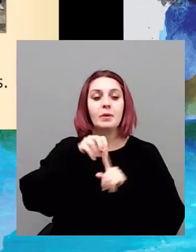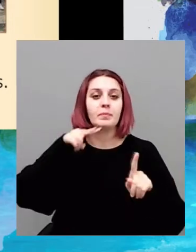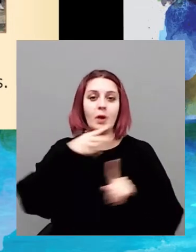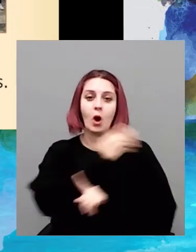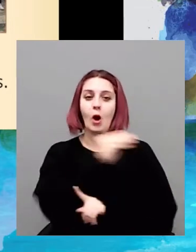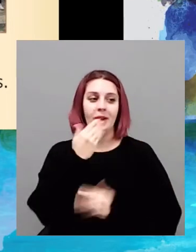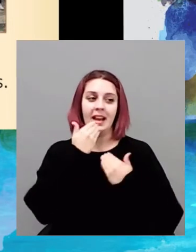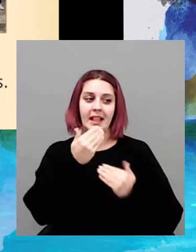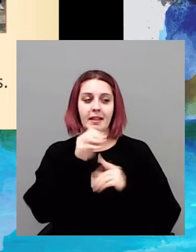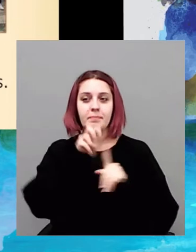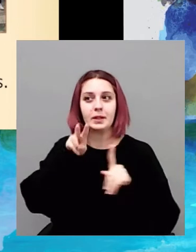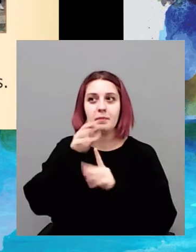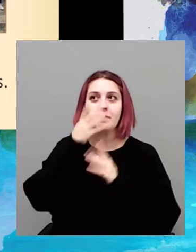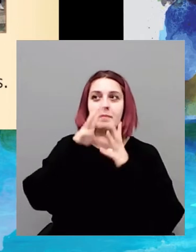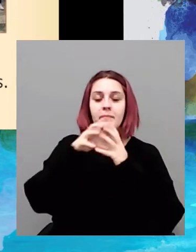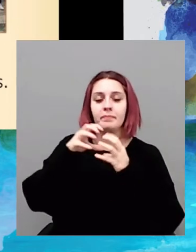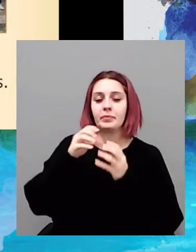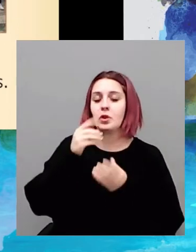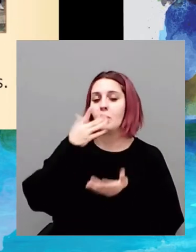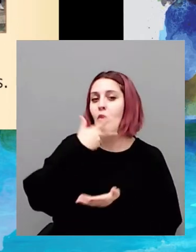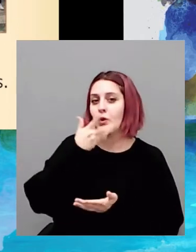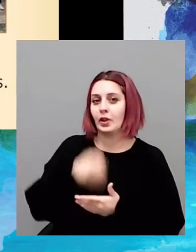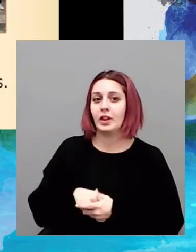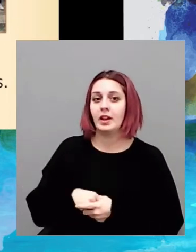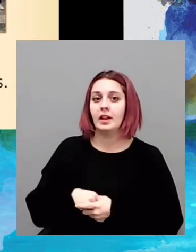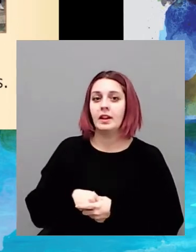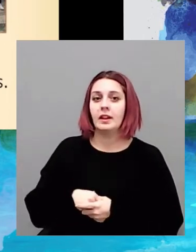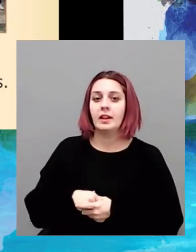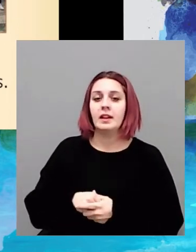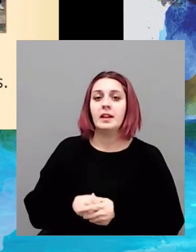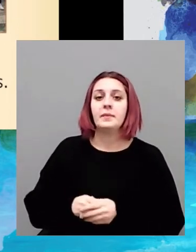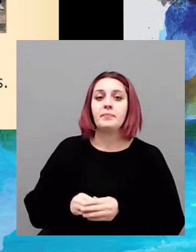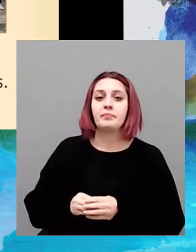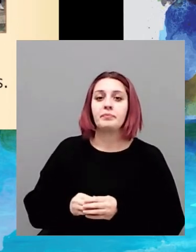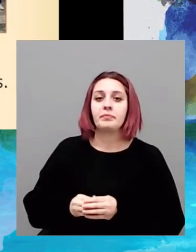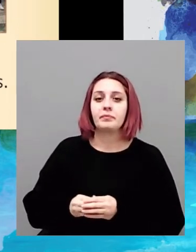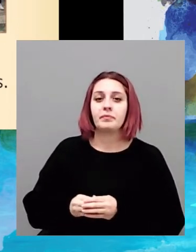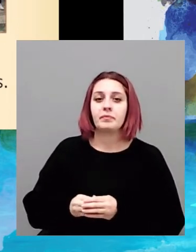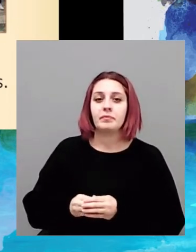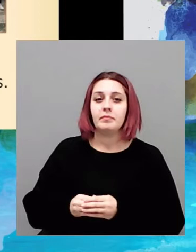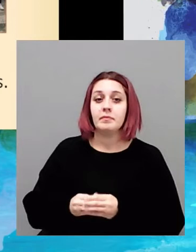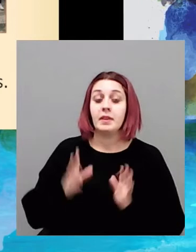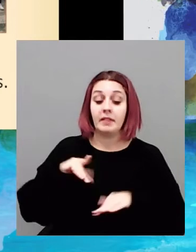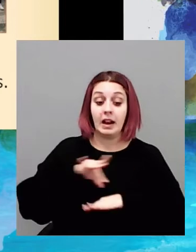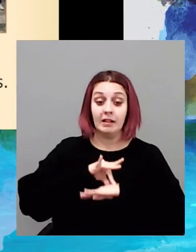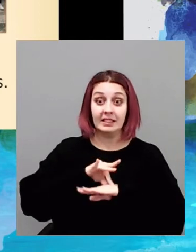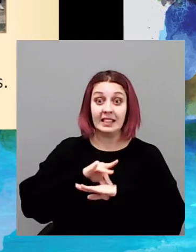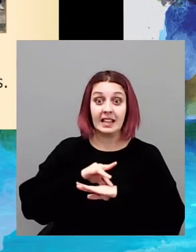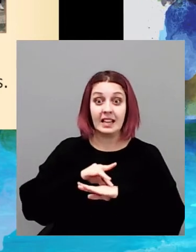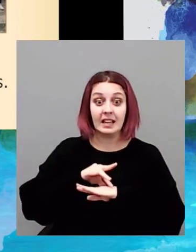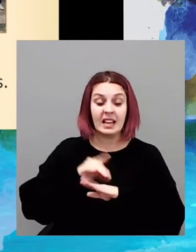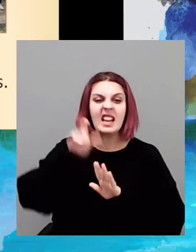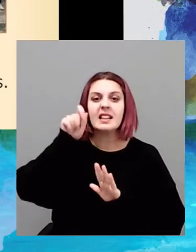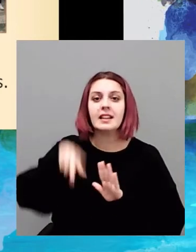of our city through the eyes of these young people. The innovative element is that